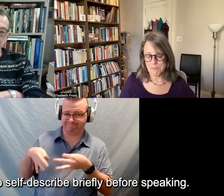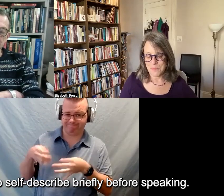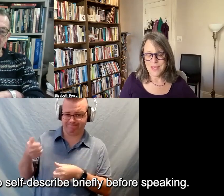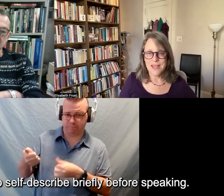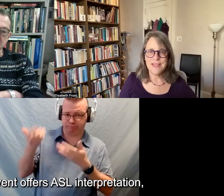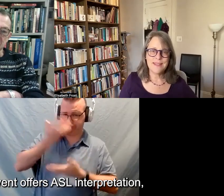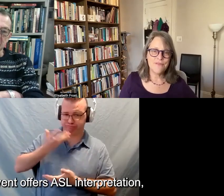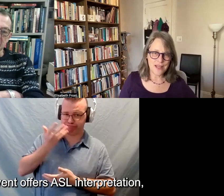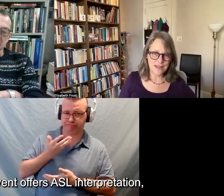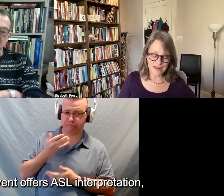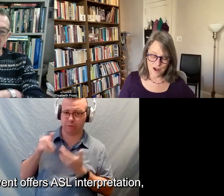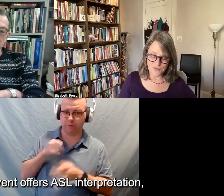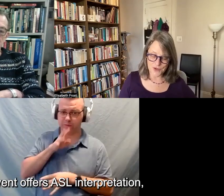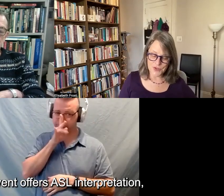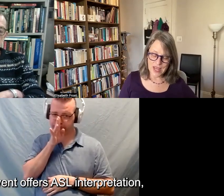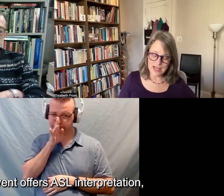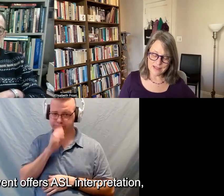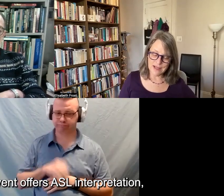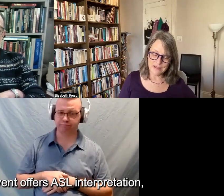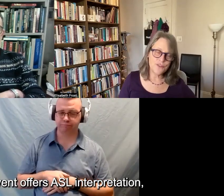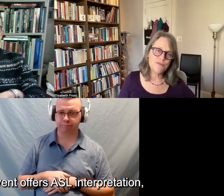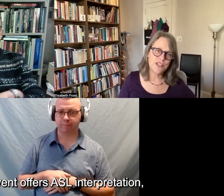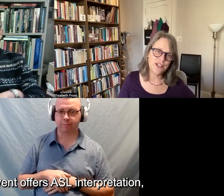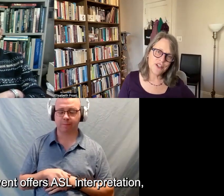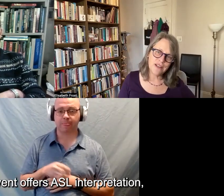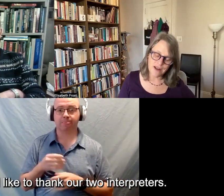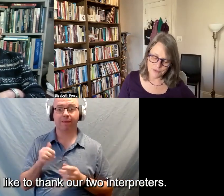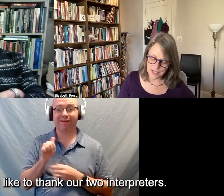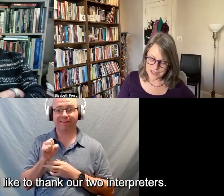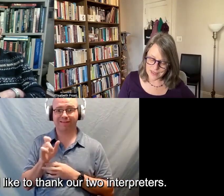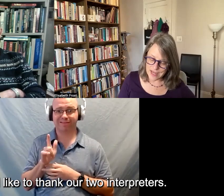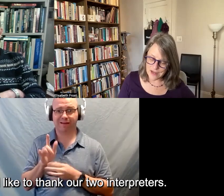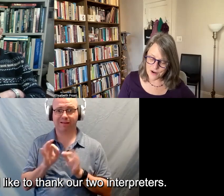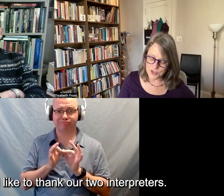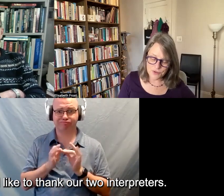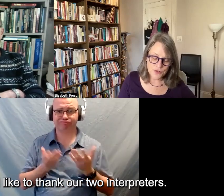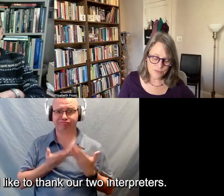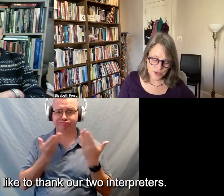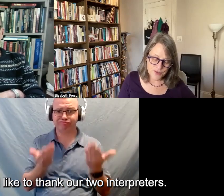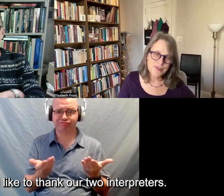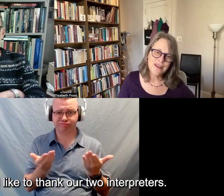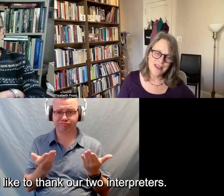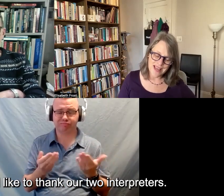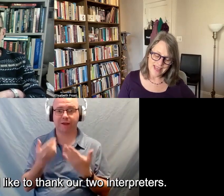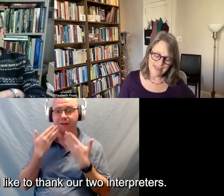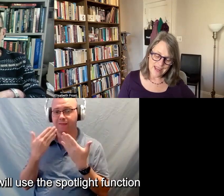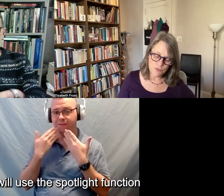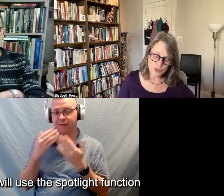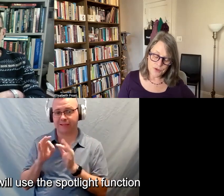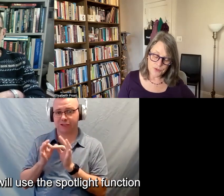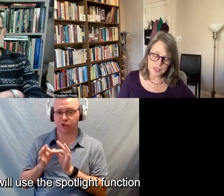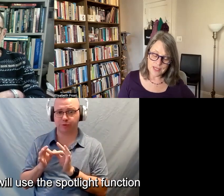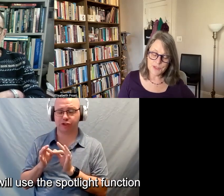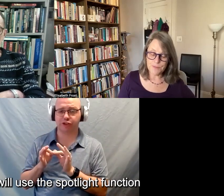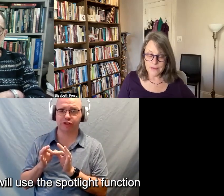speaking. This event offers ASL interpretation, and I would like to thank our two interpreters. They